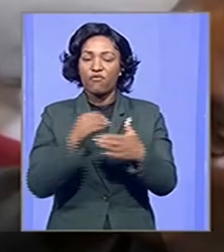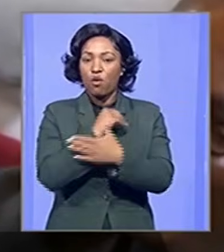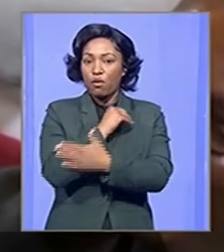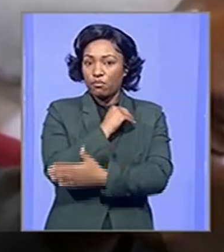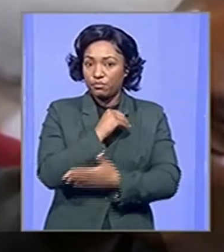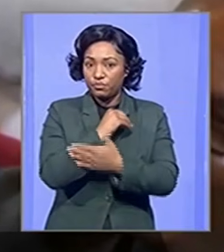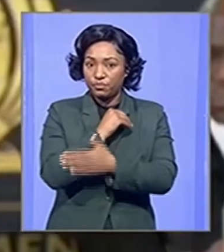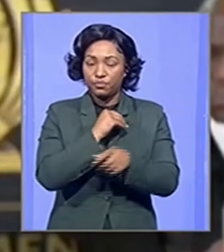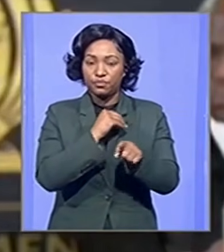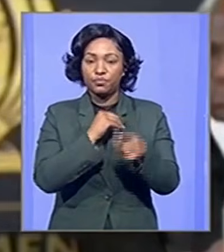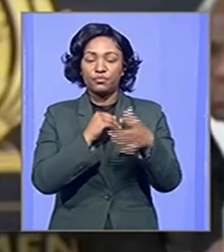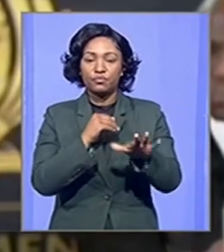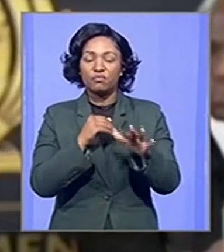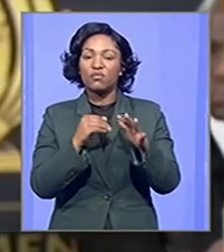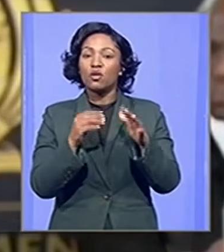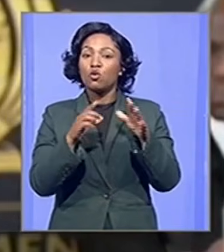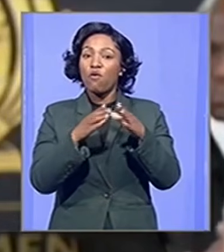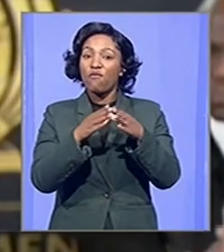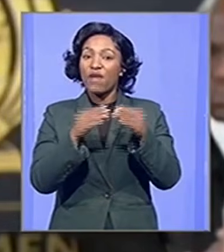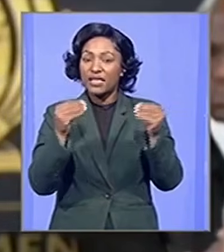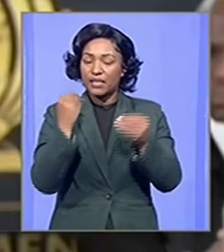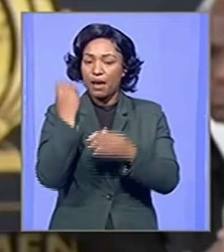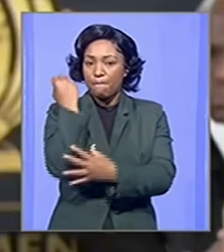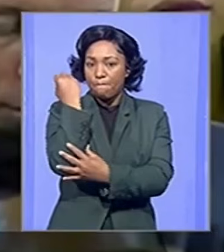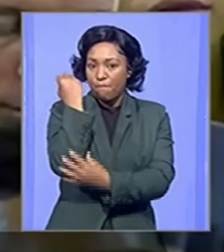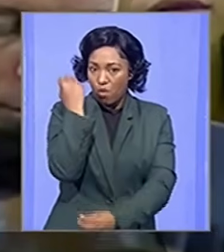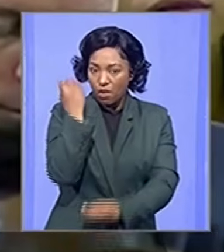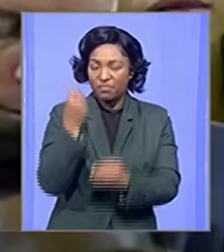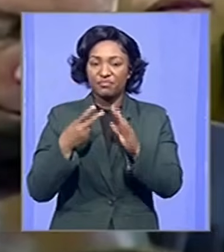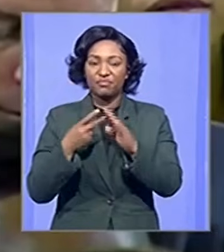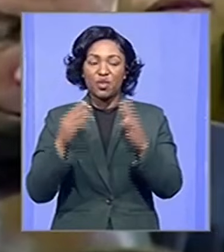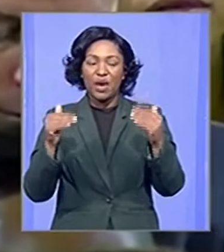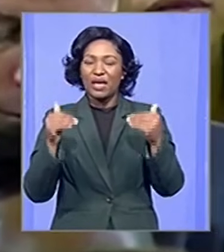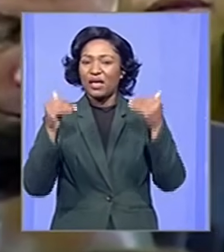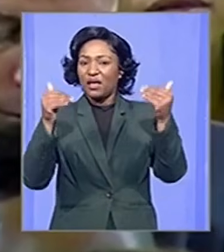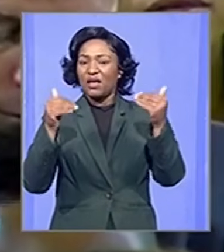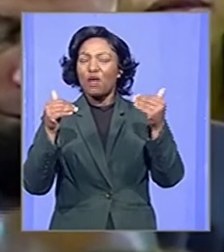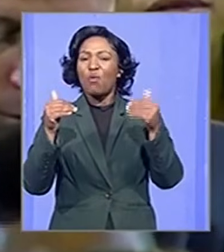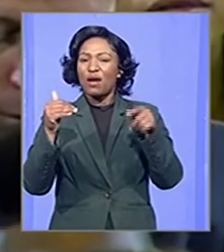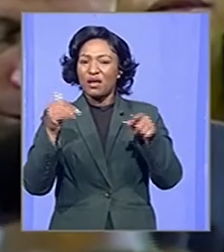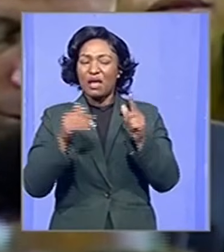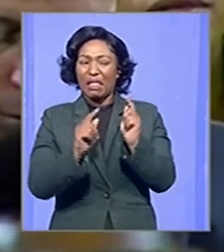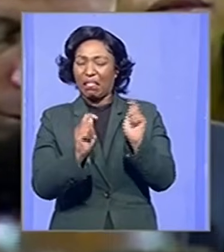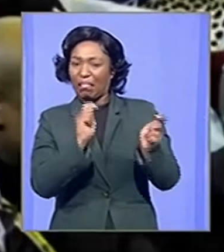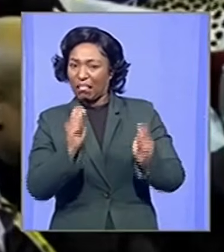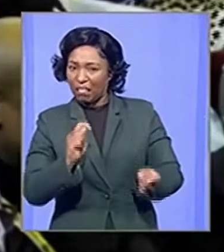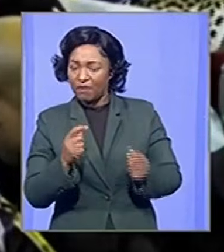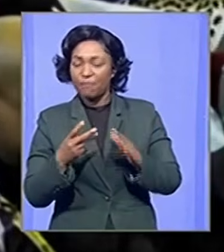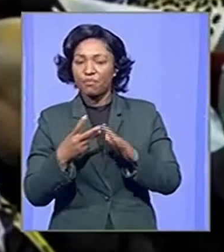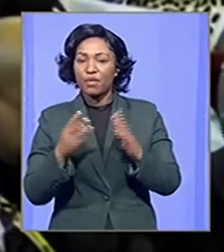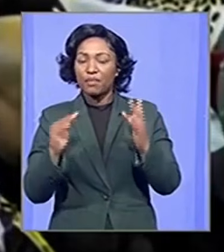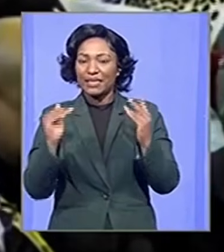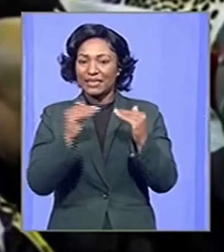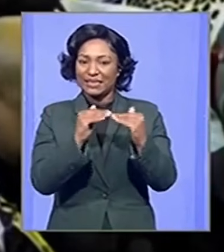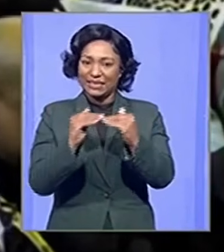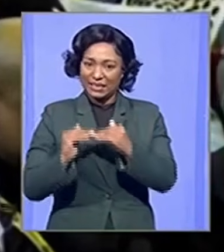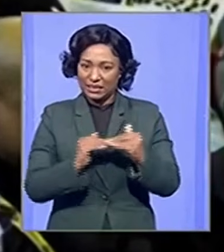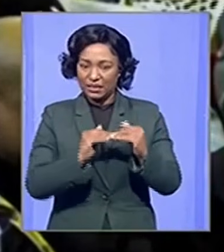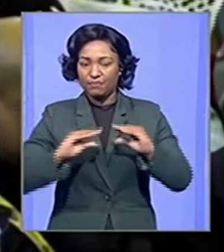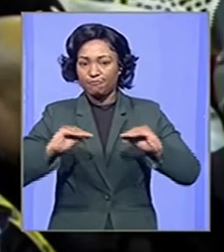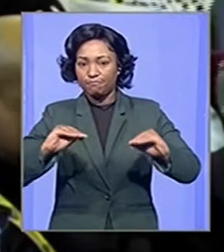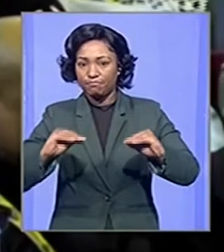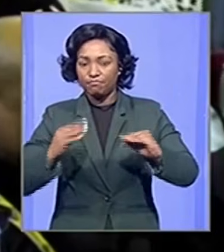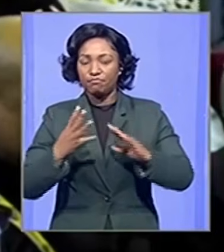le kenyeletsang ho fediswa bofuma, phano ya kalafo e phethahetseng ho baahi, tekatekano thutong, phepelo ya metsi a